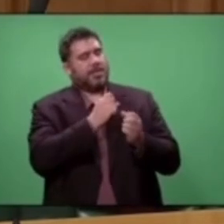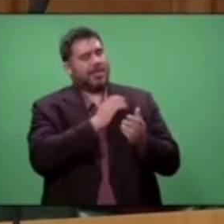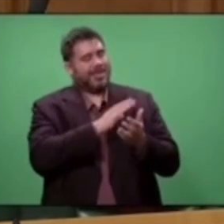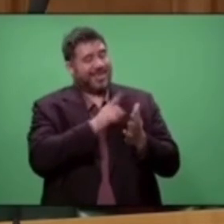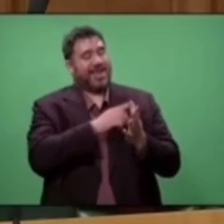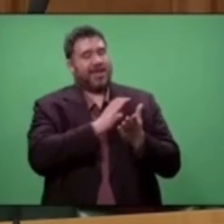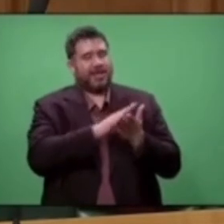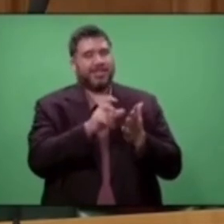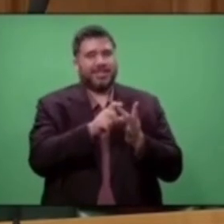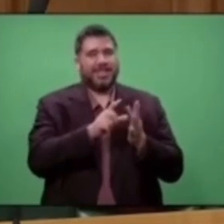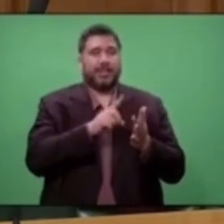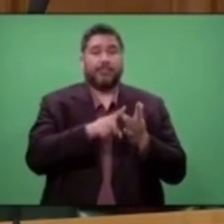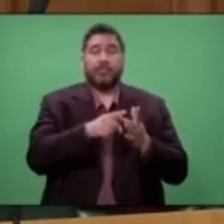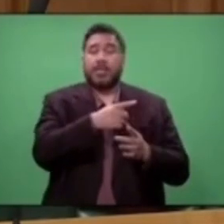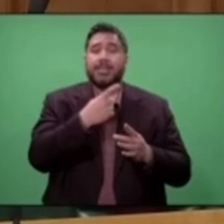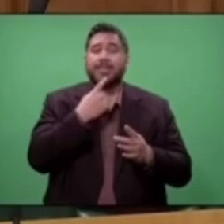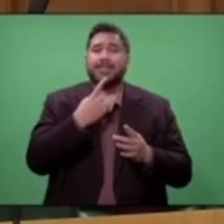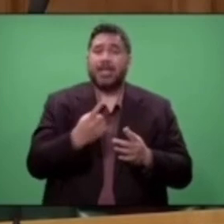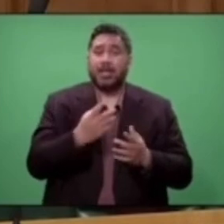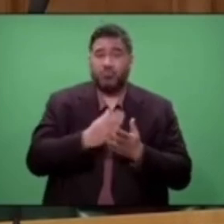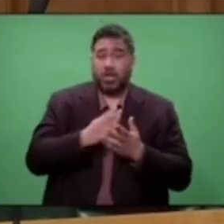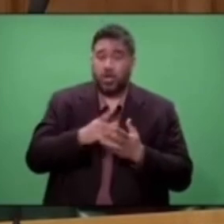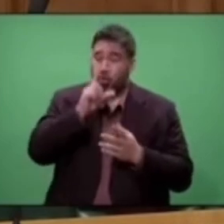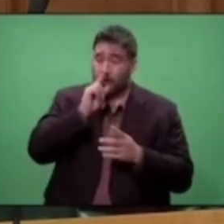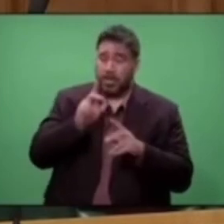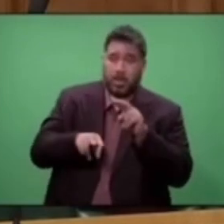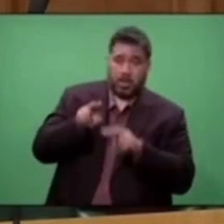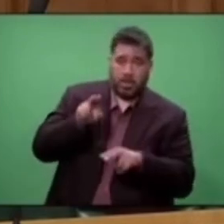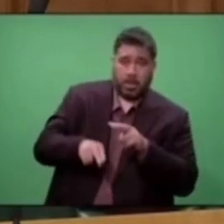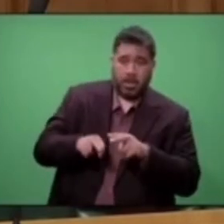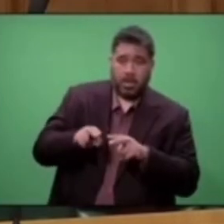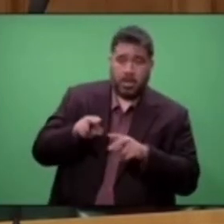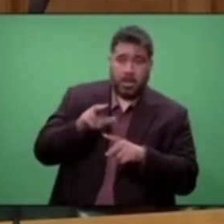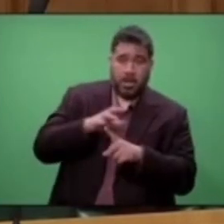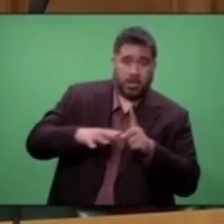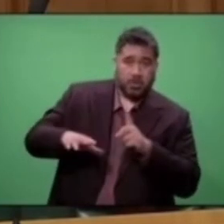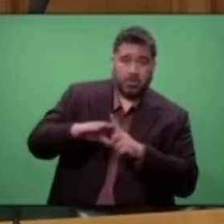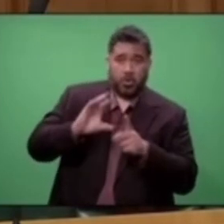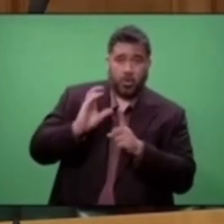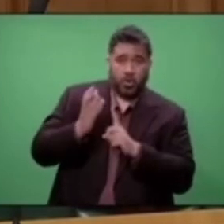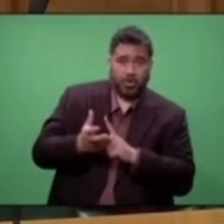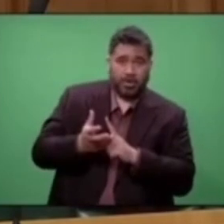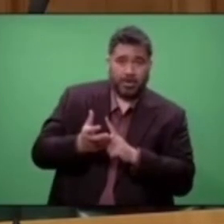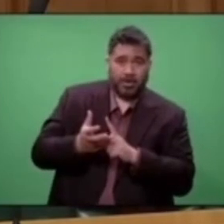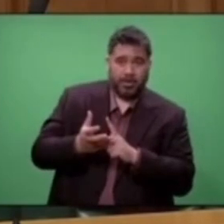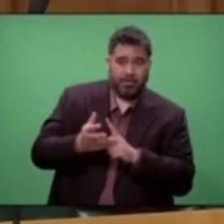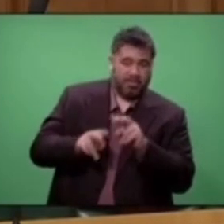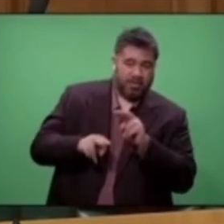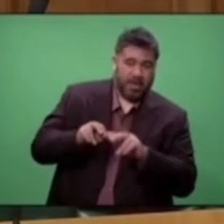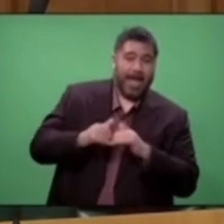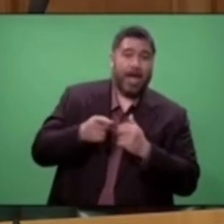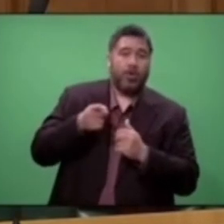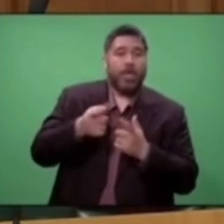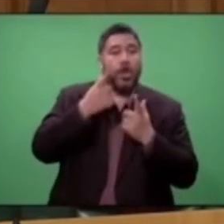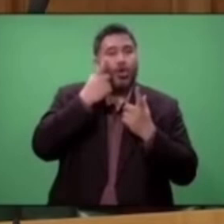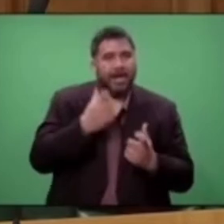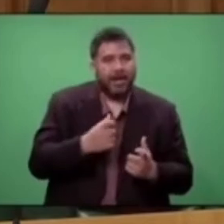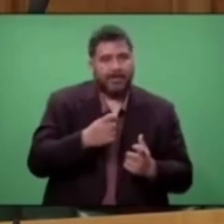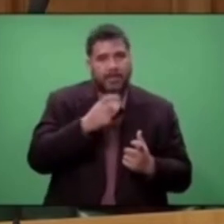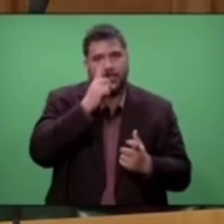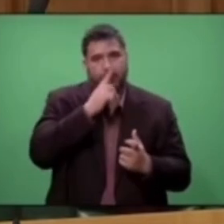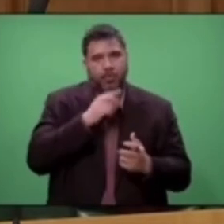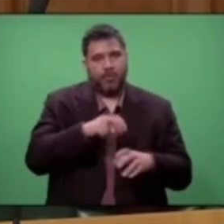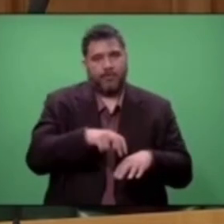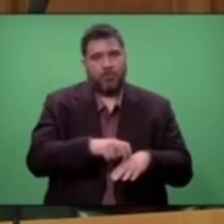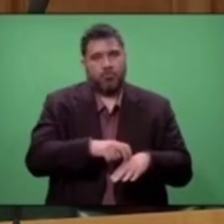should be brought to provide some relief to those who suffered at the hands of those caring for them, it would be even more wrong to not